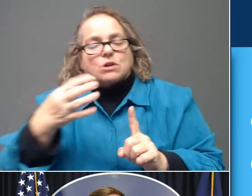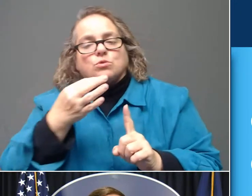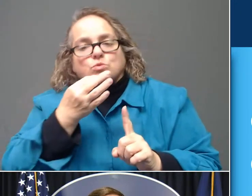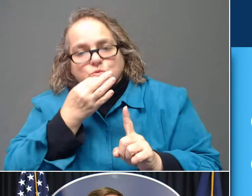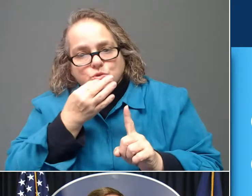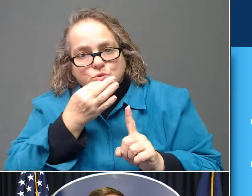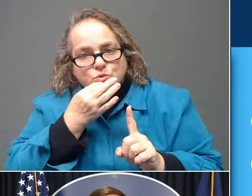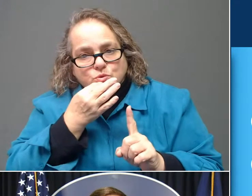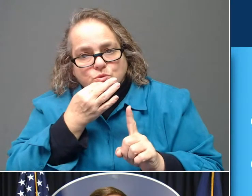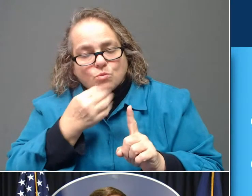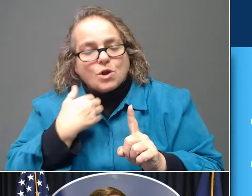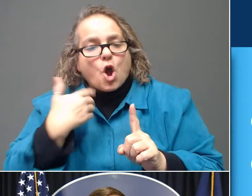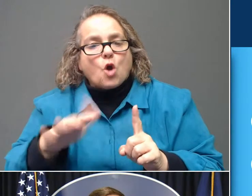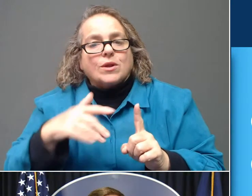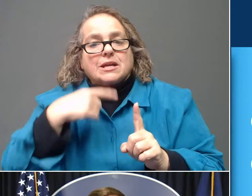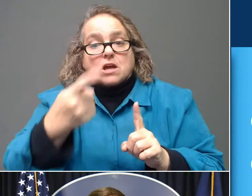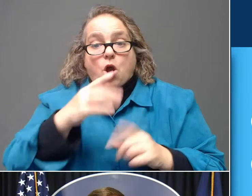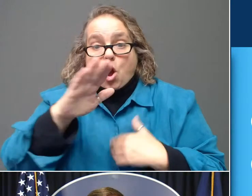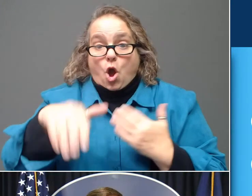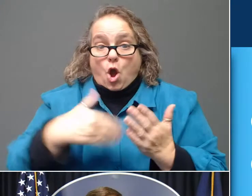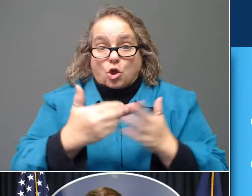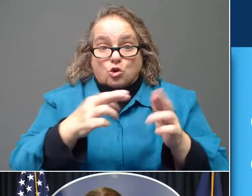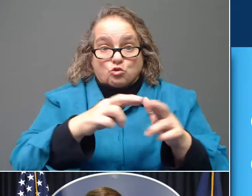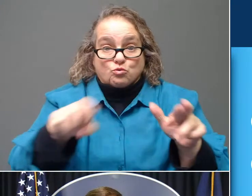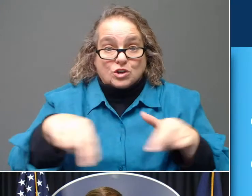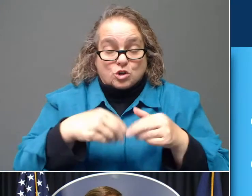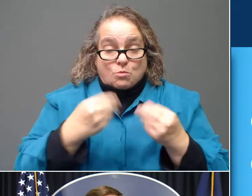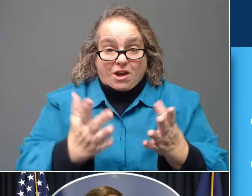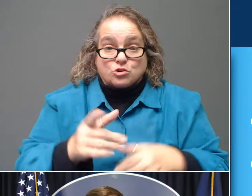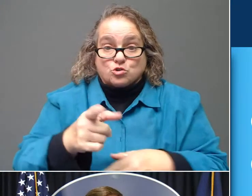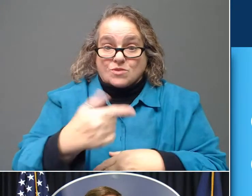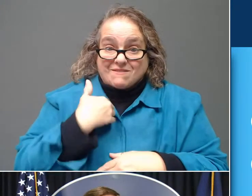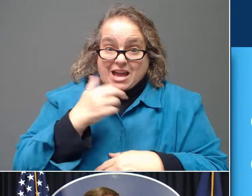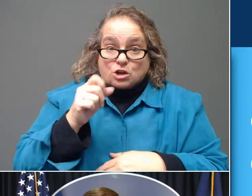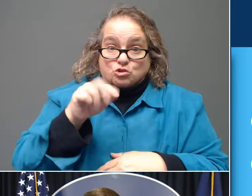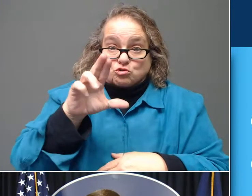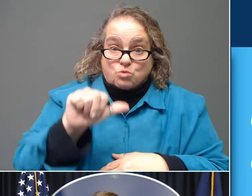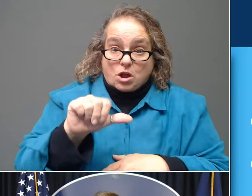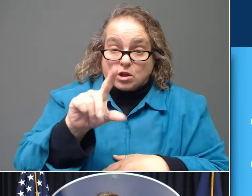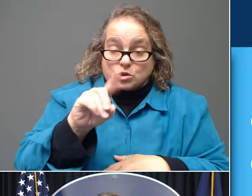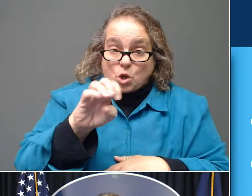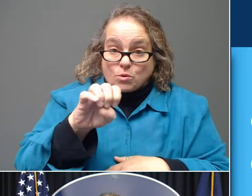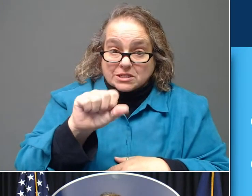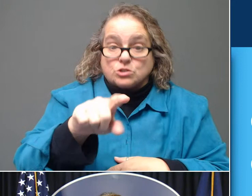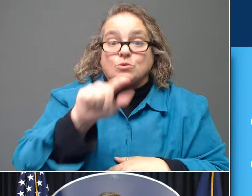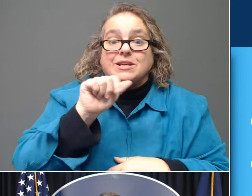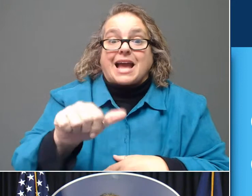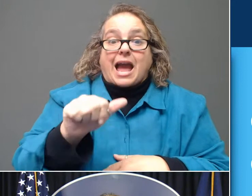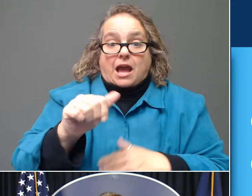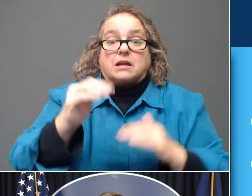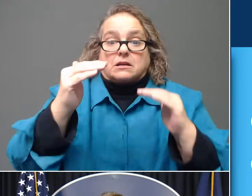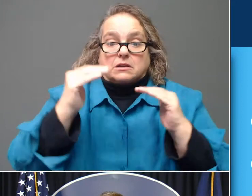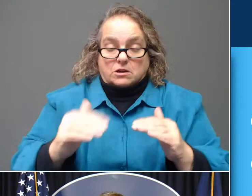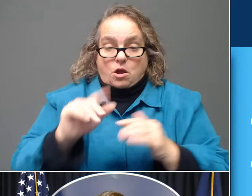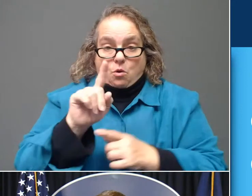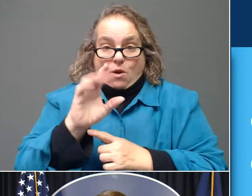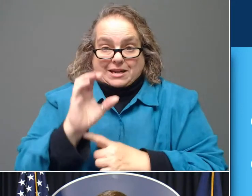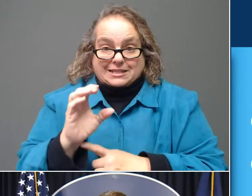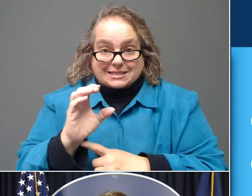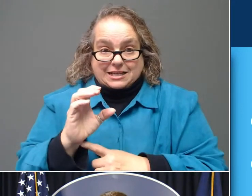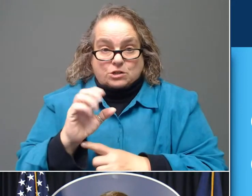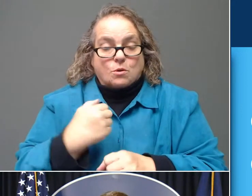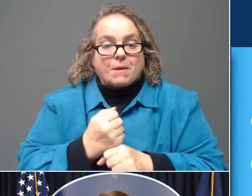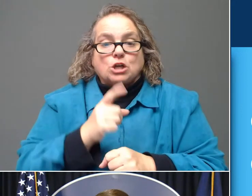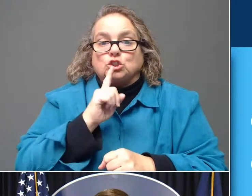regional providers that if they have extra doses, they can and should reach into 1C to make sure absolutely nothing goes to